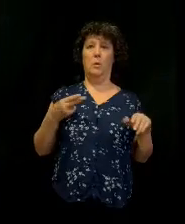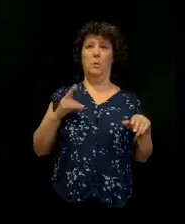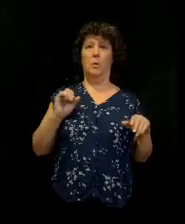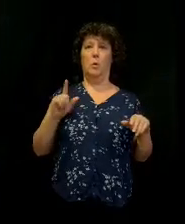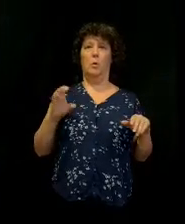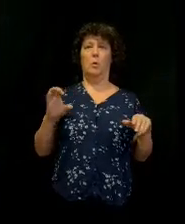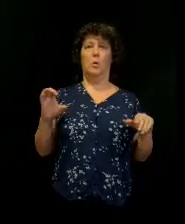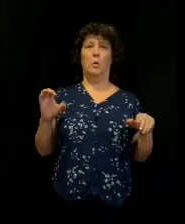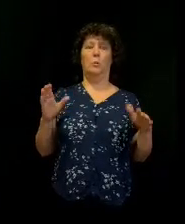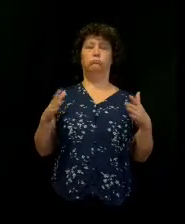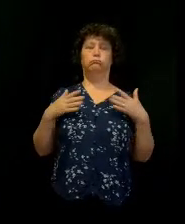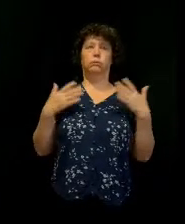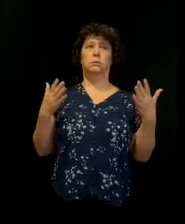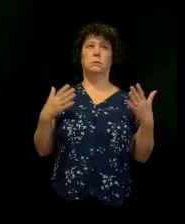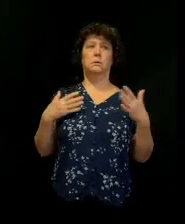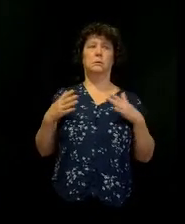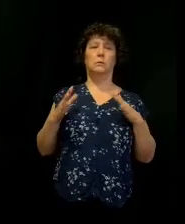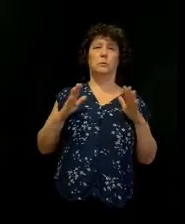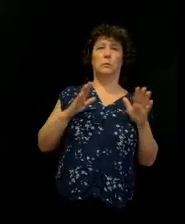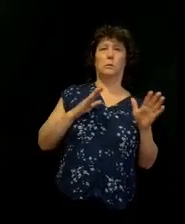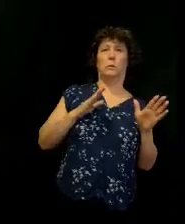Right? And I can remember me swaying a little bit.